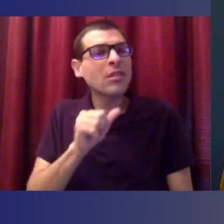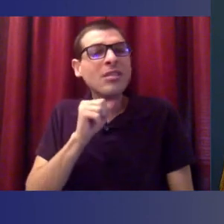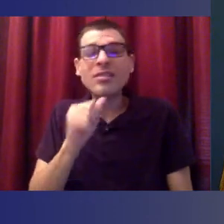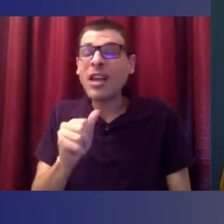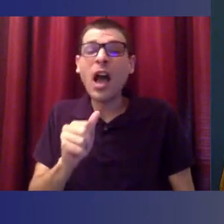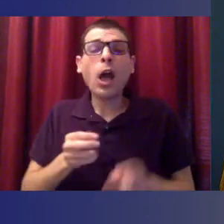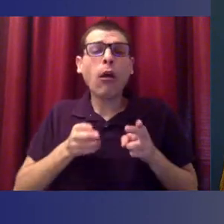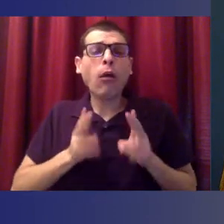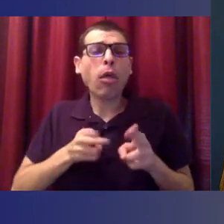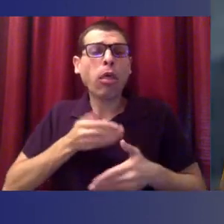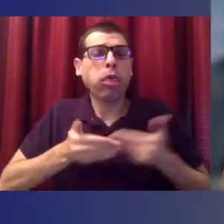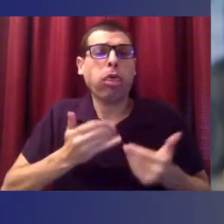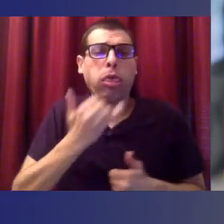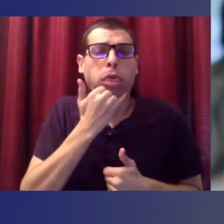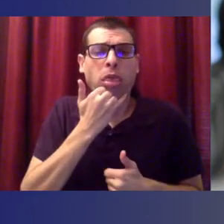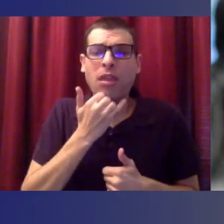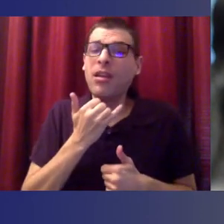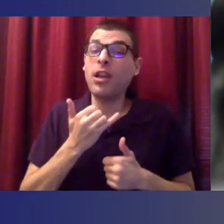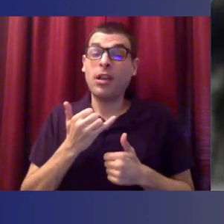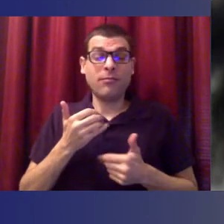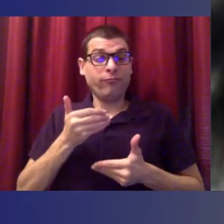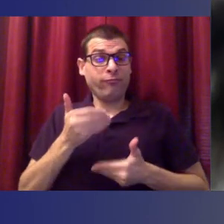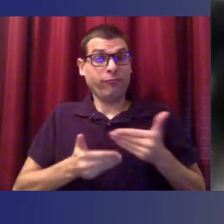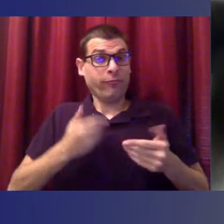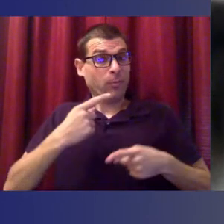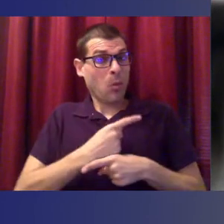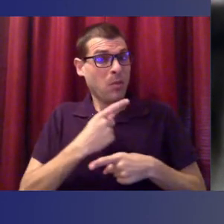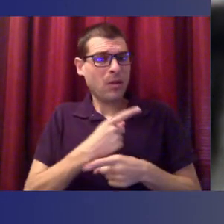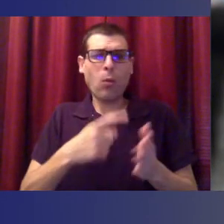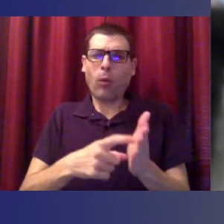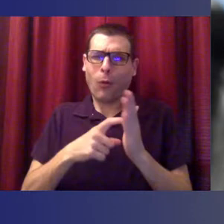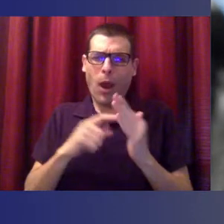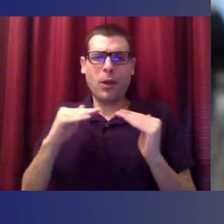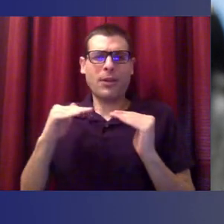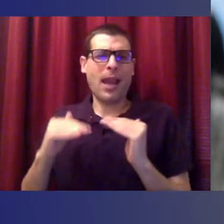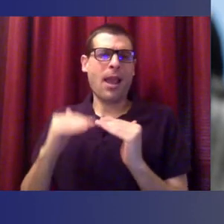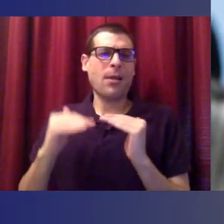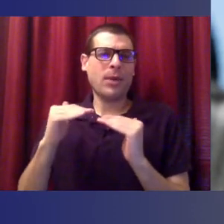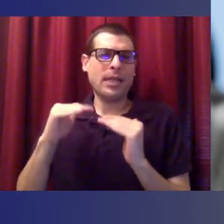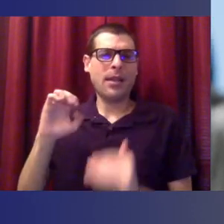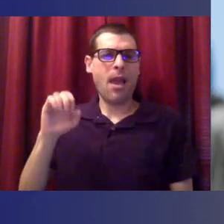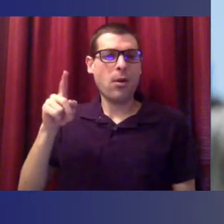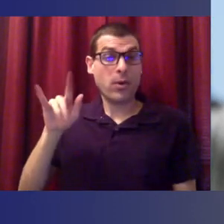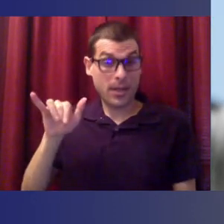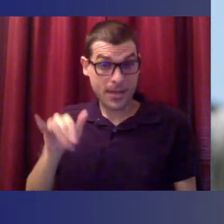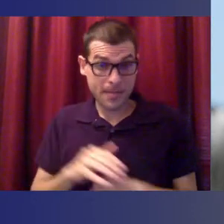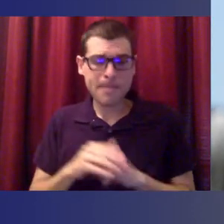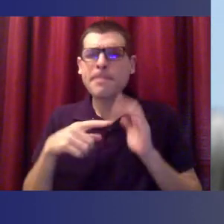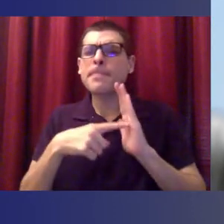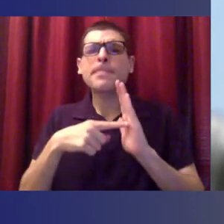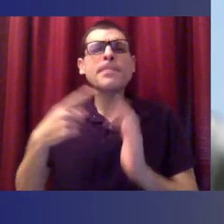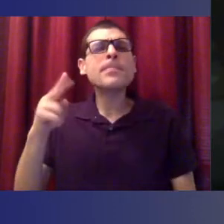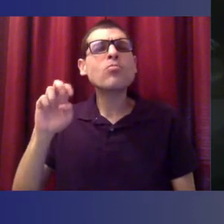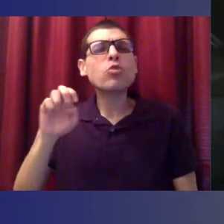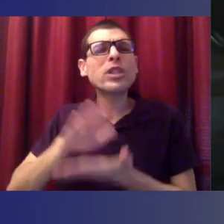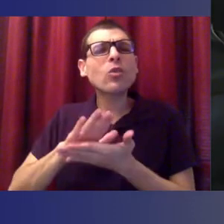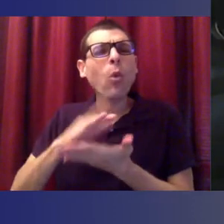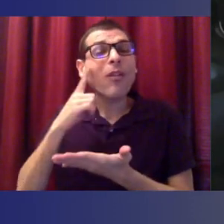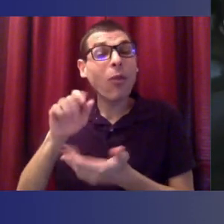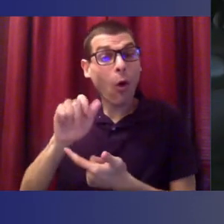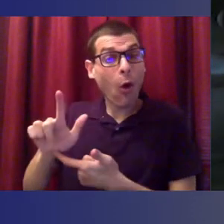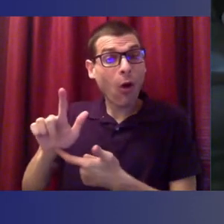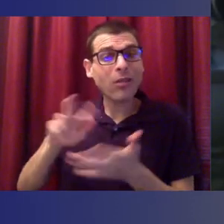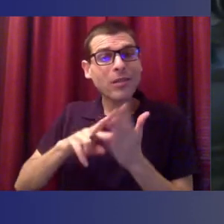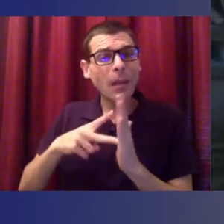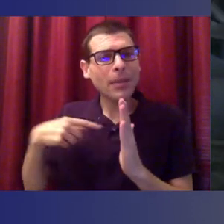coin. For example, the voter-approved Preschool for All measure gives us the opportunity to build, for the